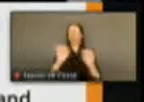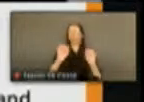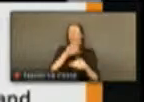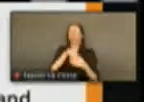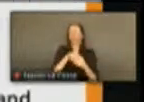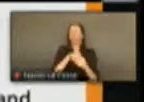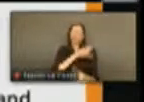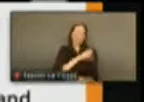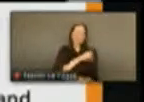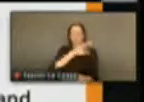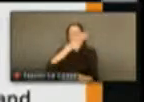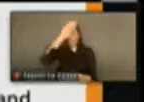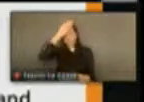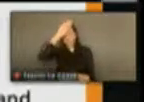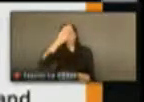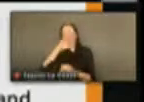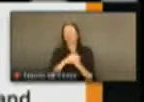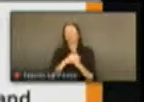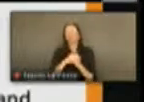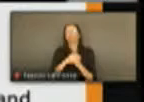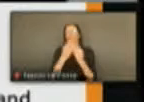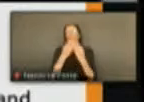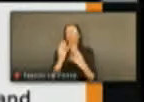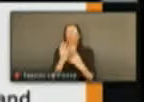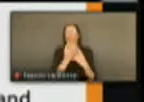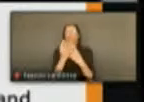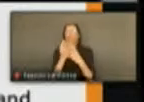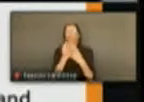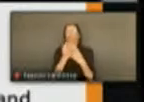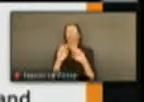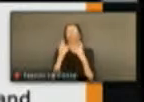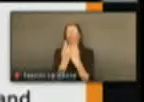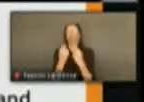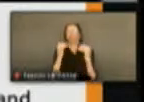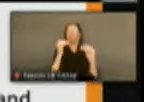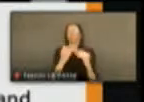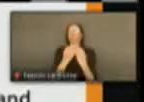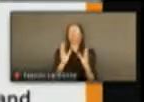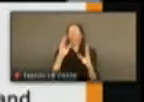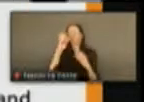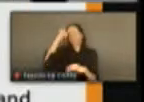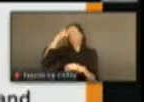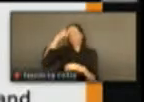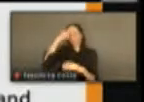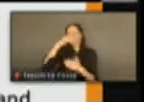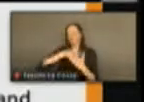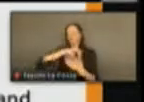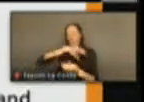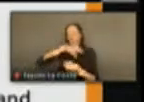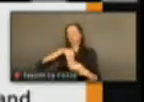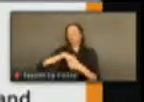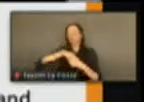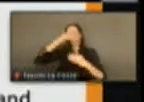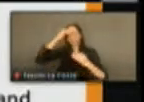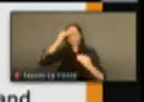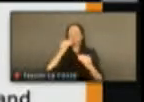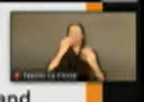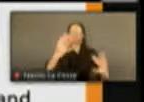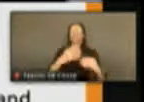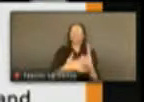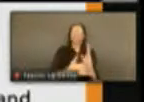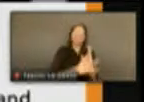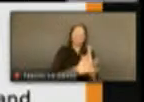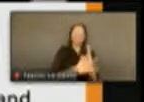supporting departments such as elections, information technology, finance, and the Inspector General. For